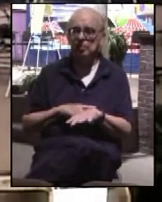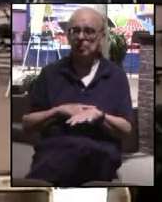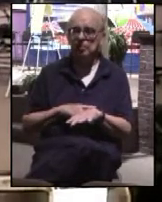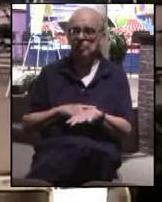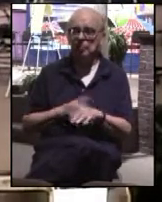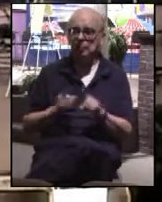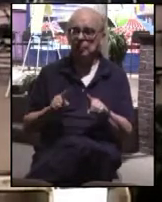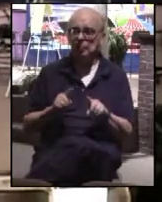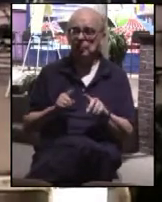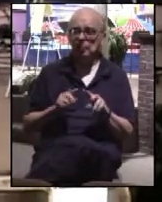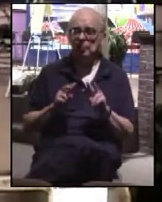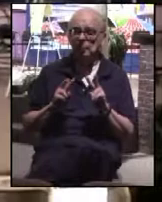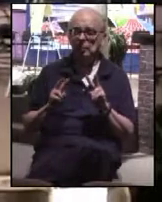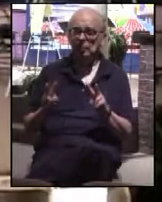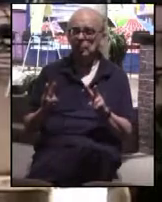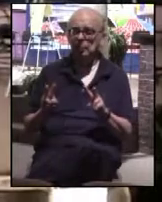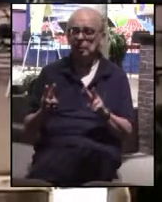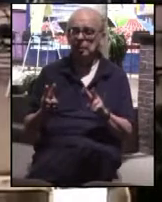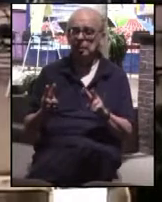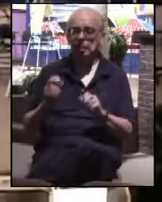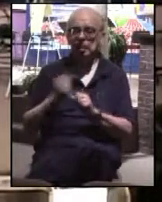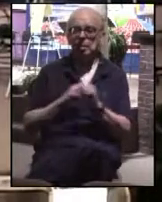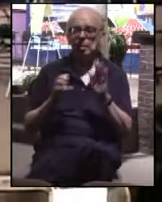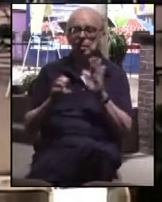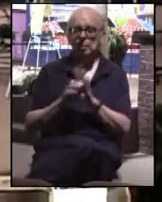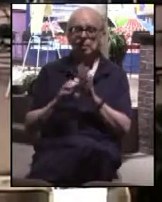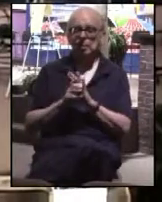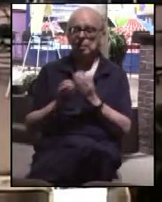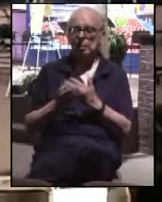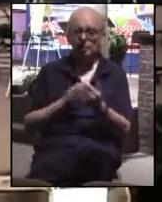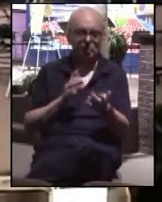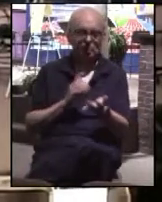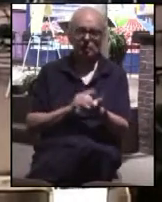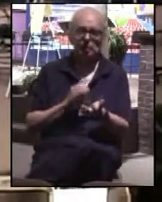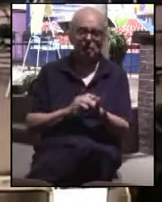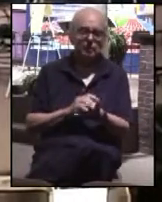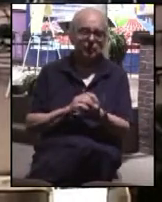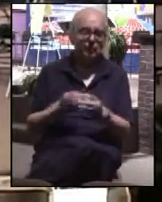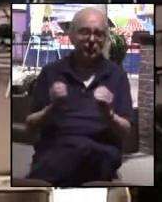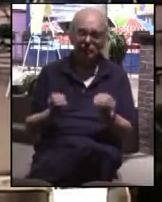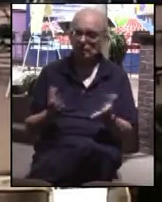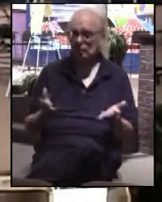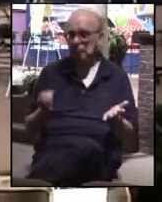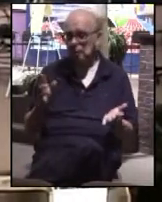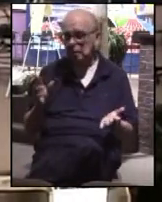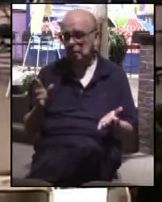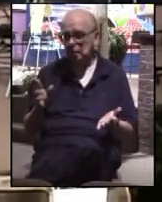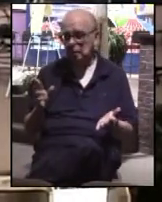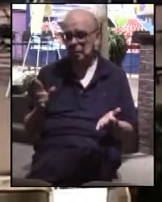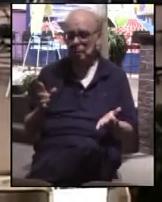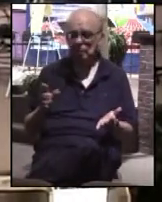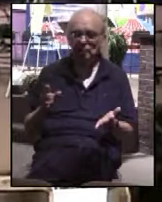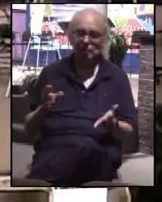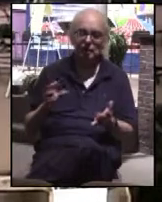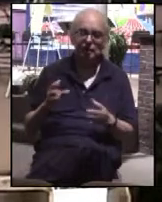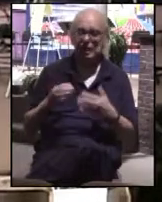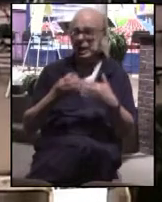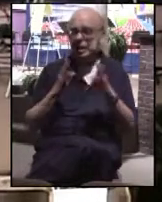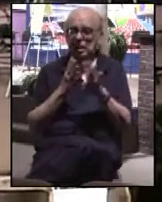when we look at each one of these whether it be the doctor's office the dmv or the grocery line